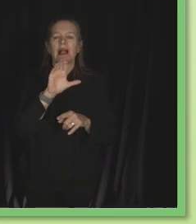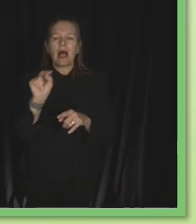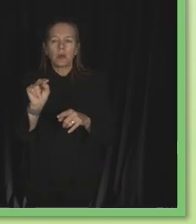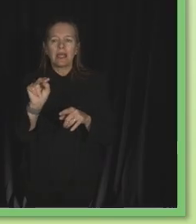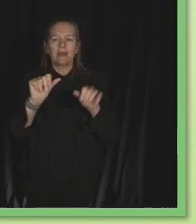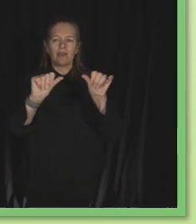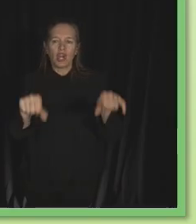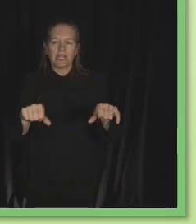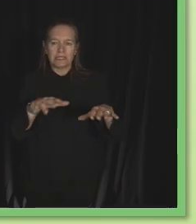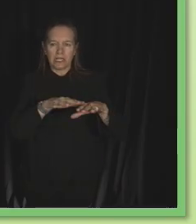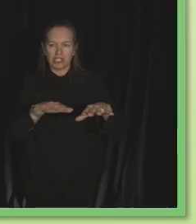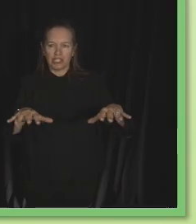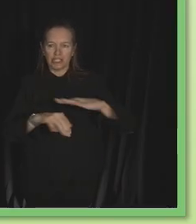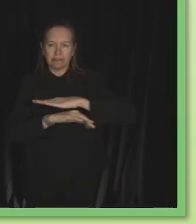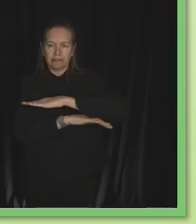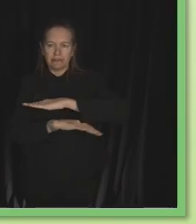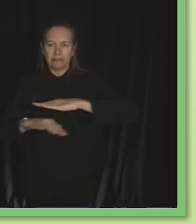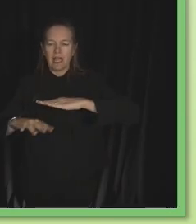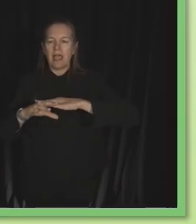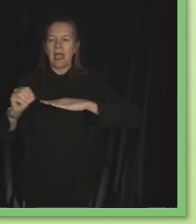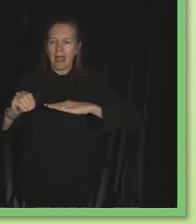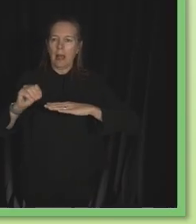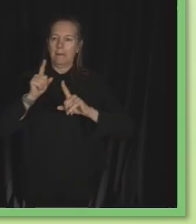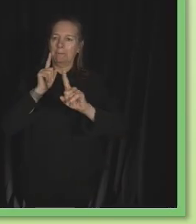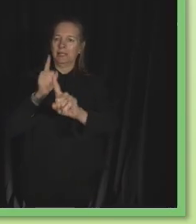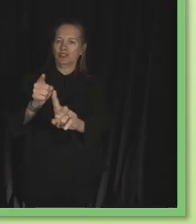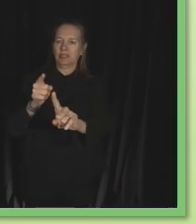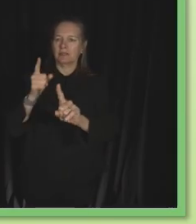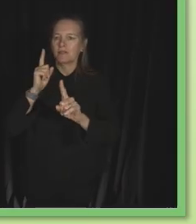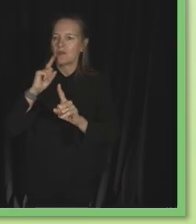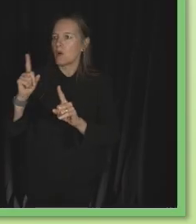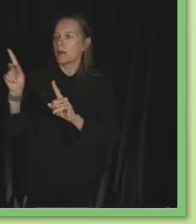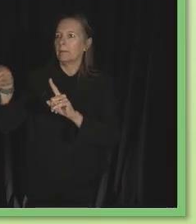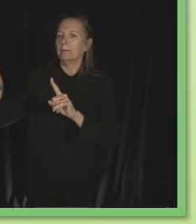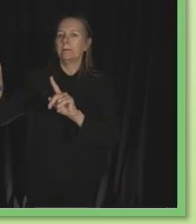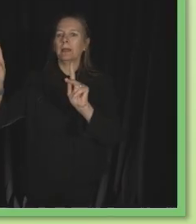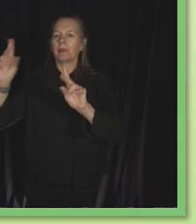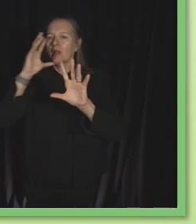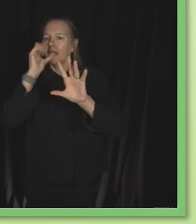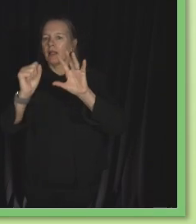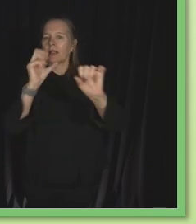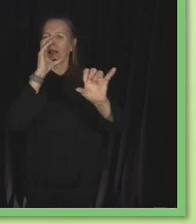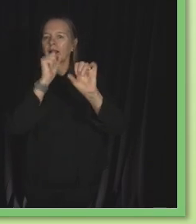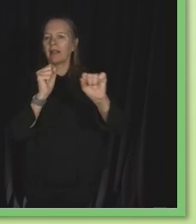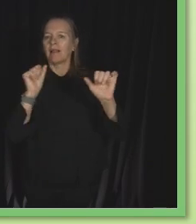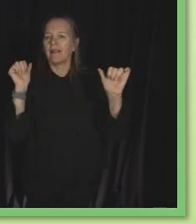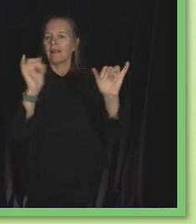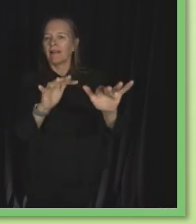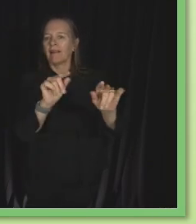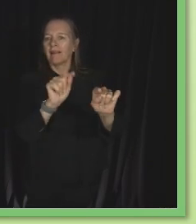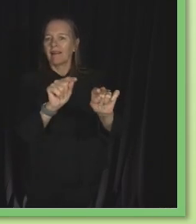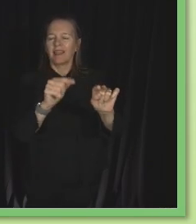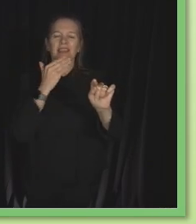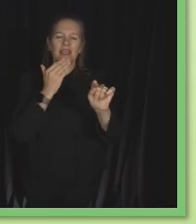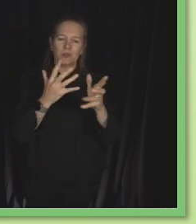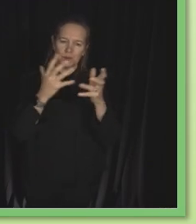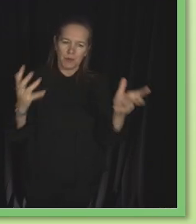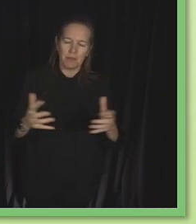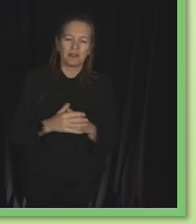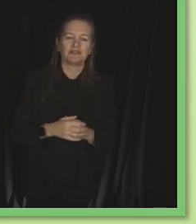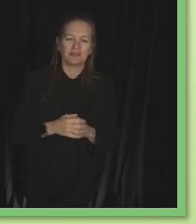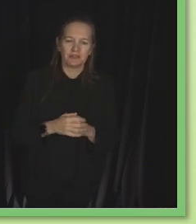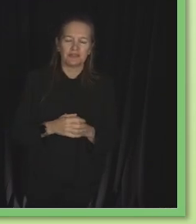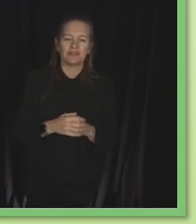architecture, and a mission that attracts passionate technologists. Thank you. Thank you so much, Jayson. So Roberto, do